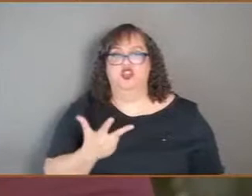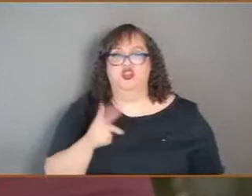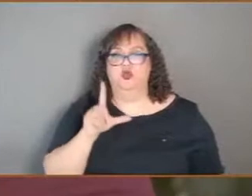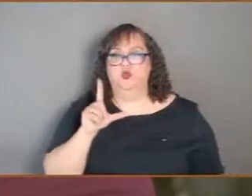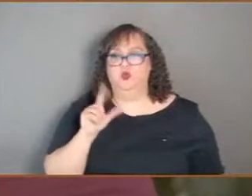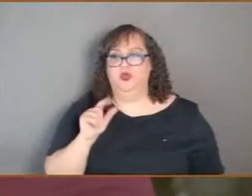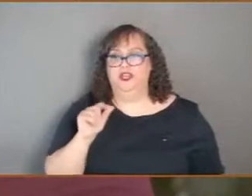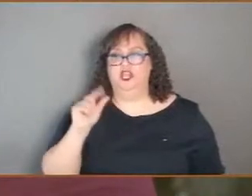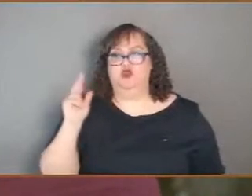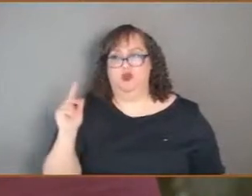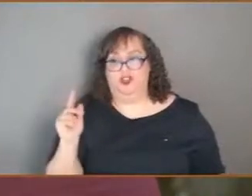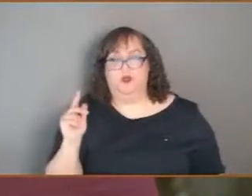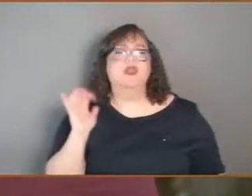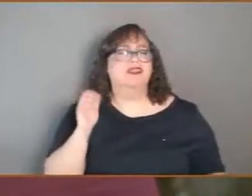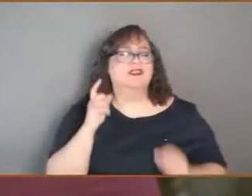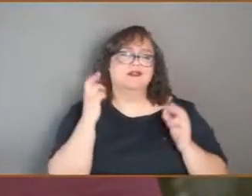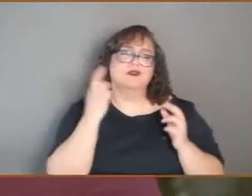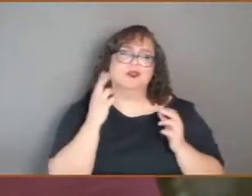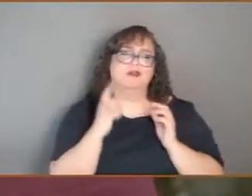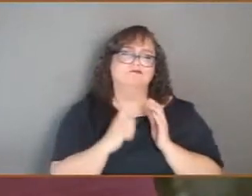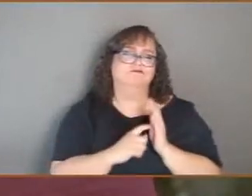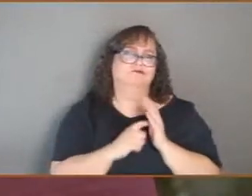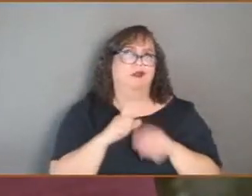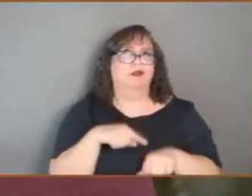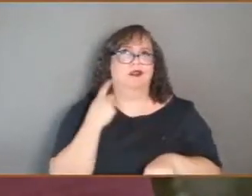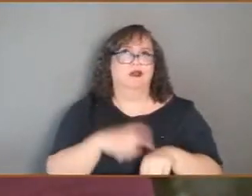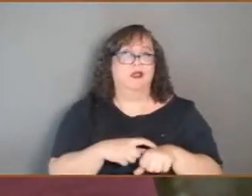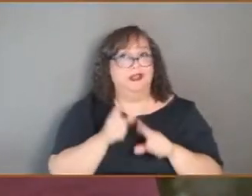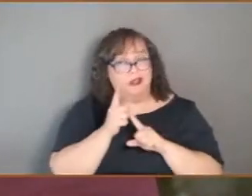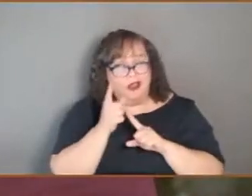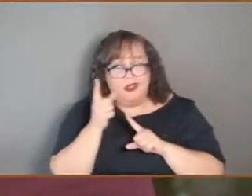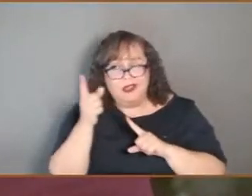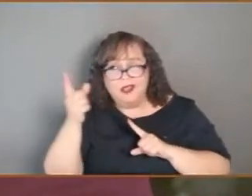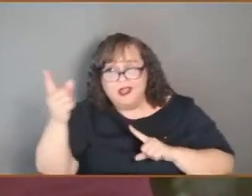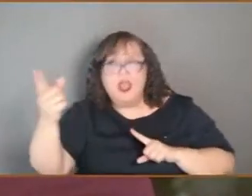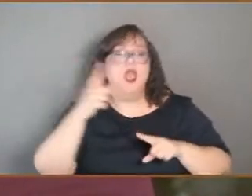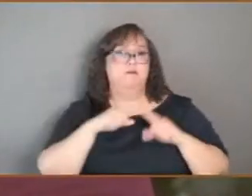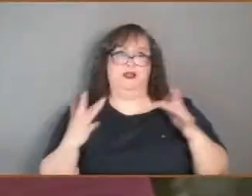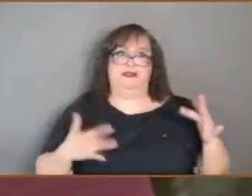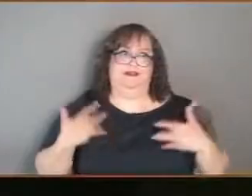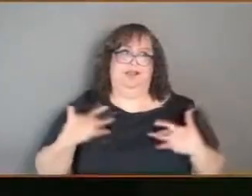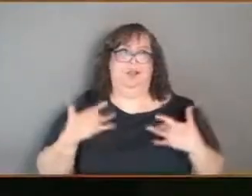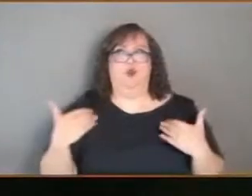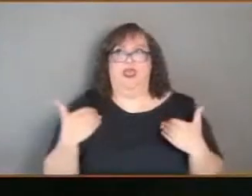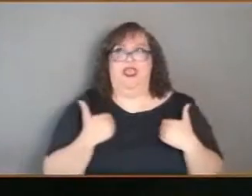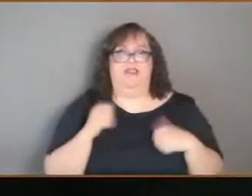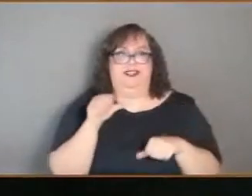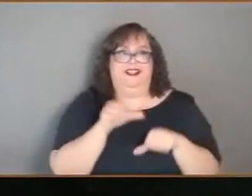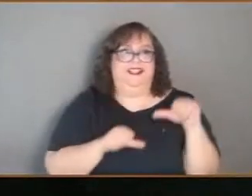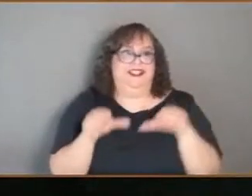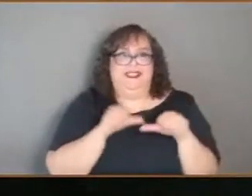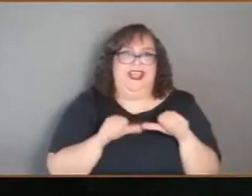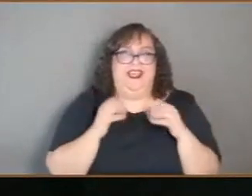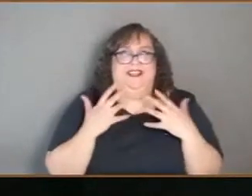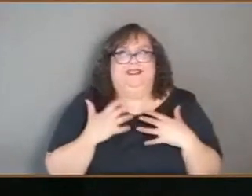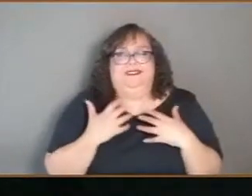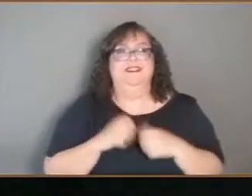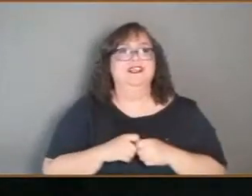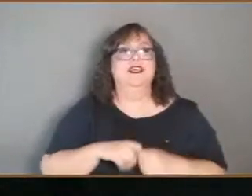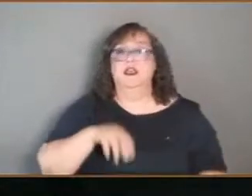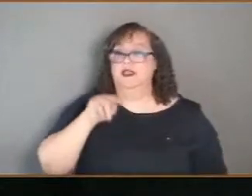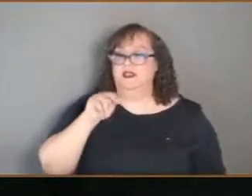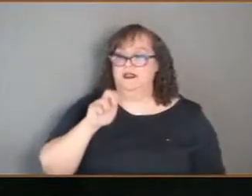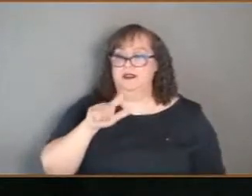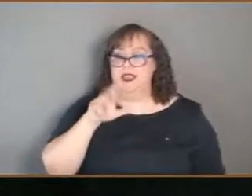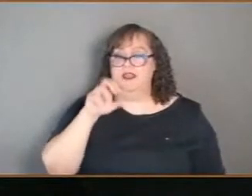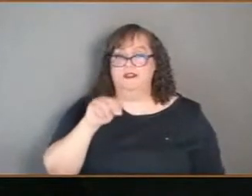as Carly mentioned, long distances that we're going, but we're really excited to get that science back. Awesome. Nelson on YouTube, what is the possibility of